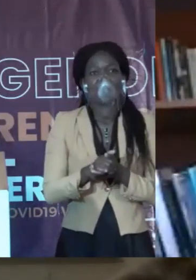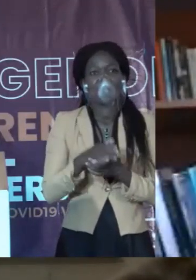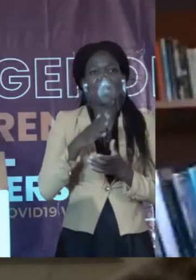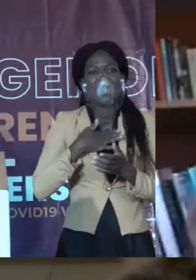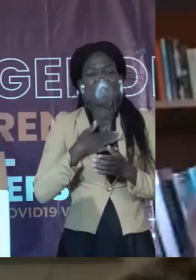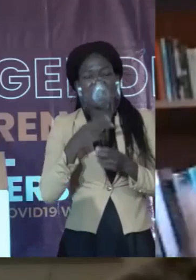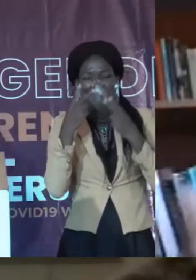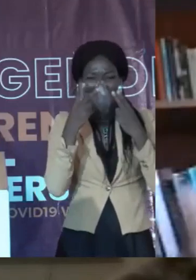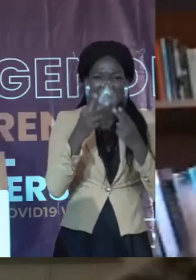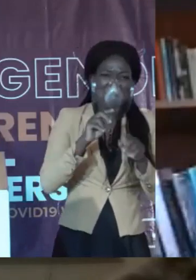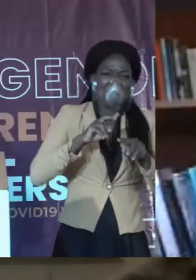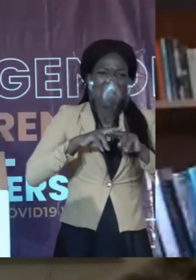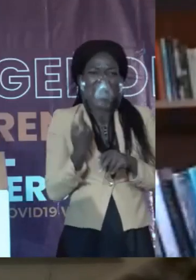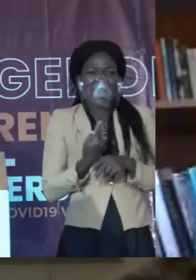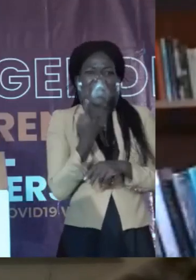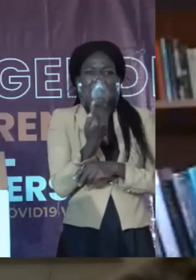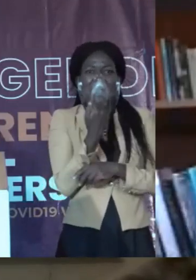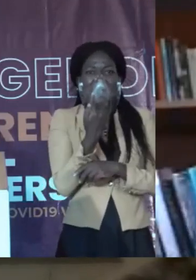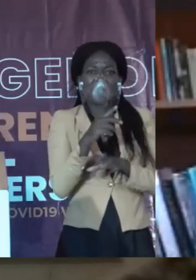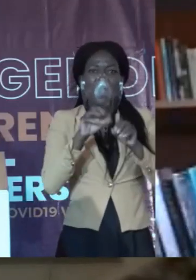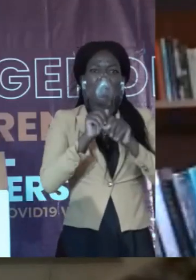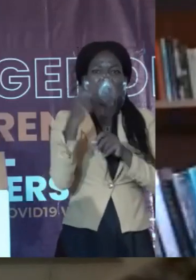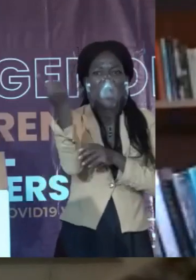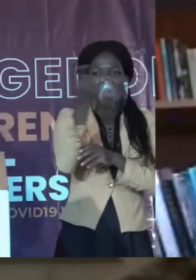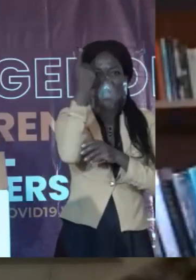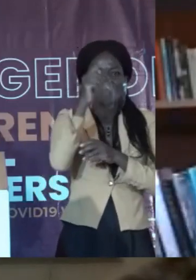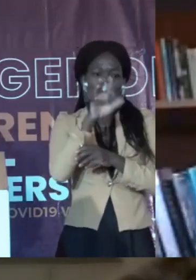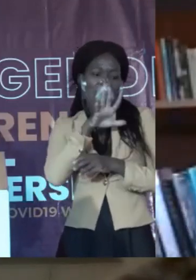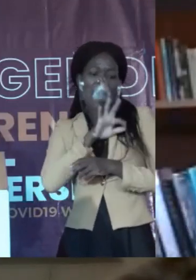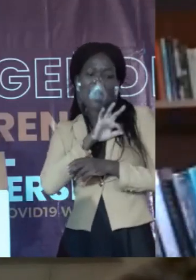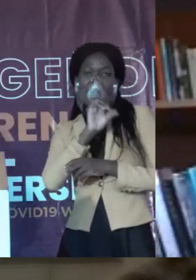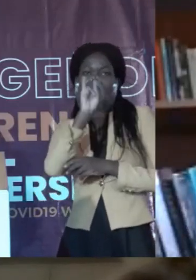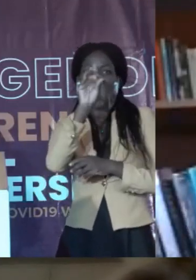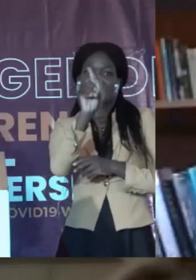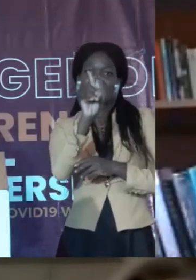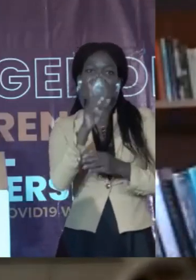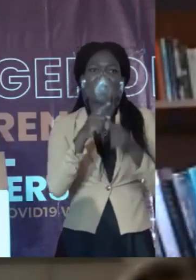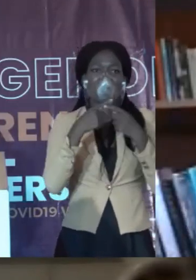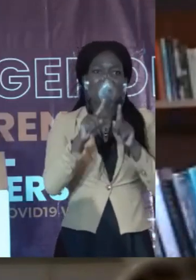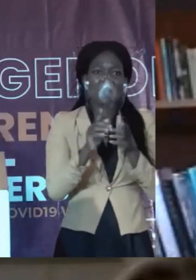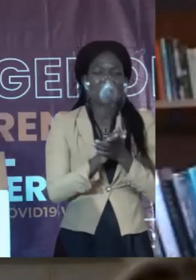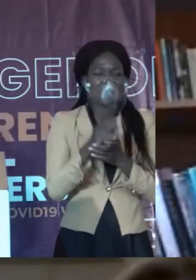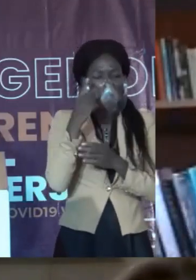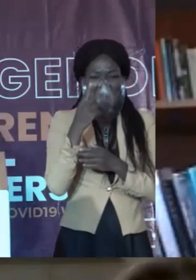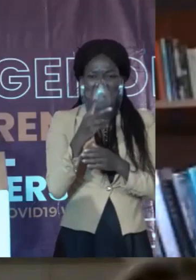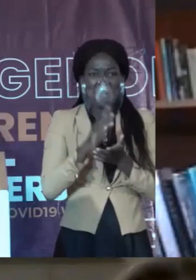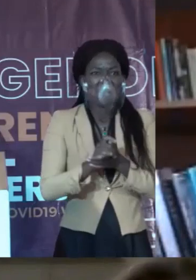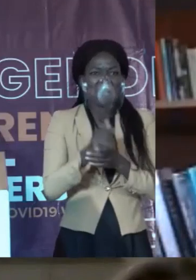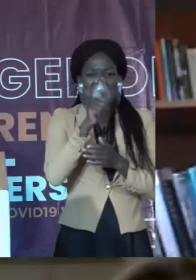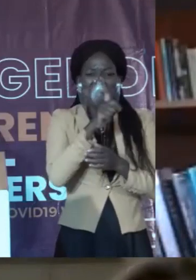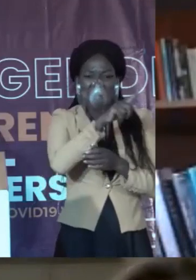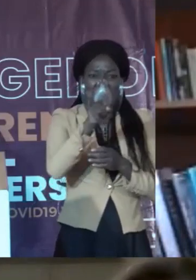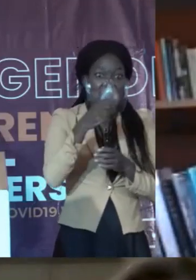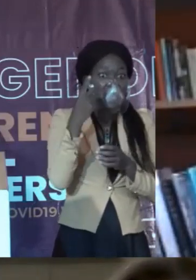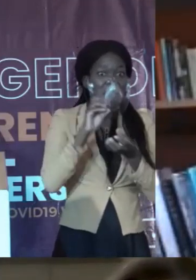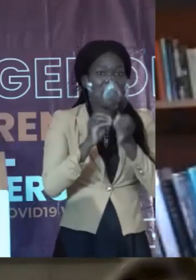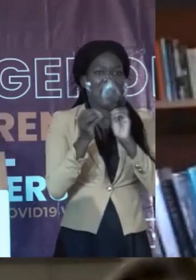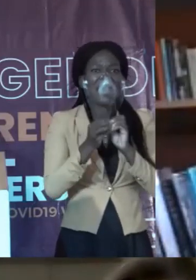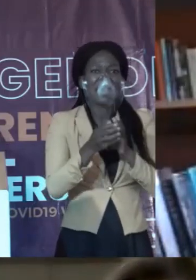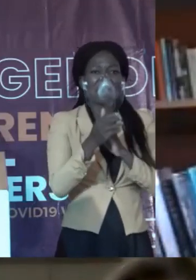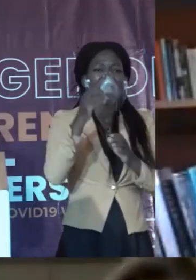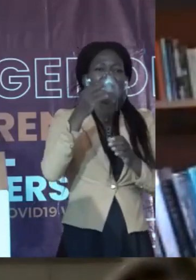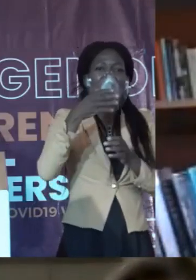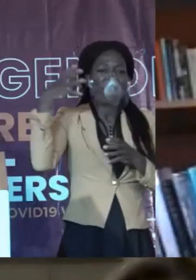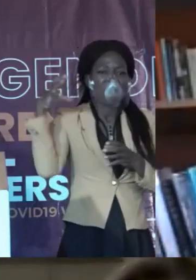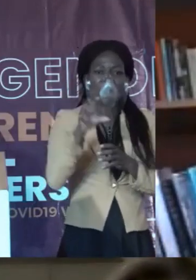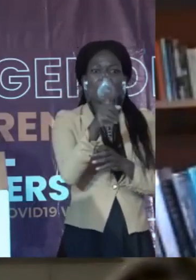independent and we have your national ID, but the domestic private determines how you access and participate in